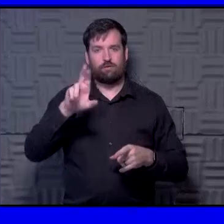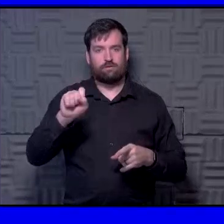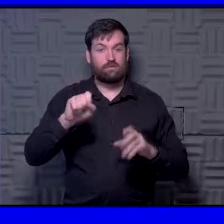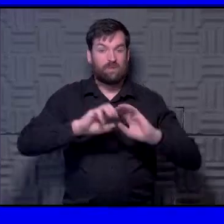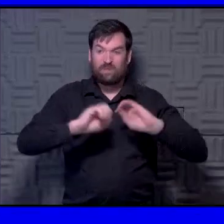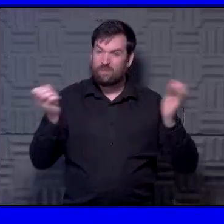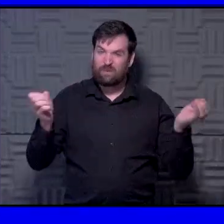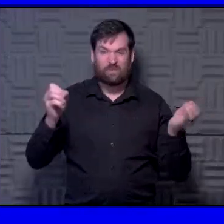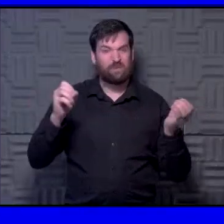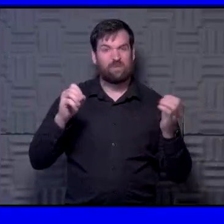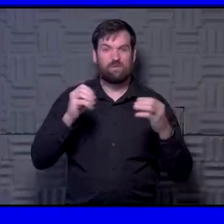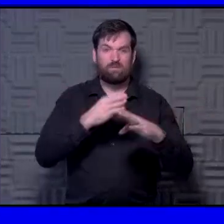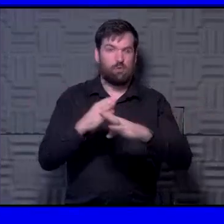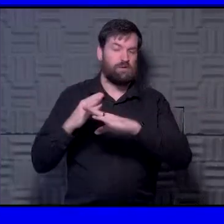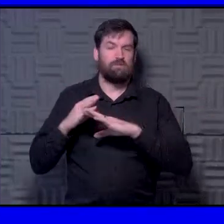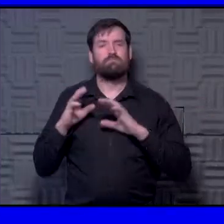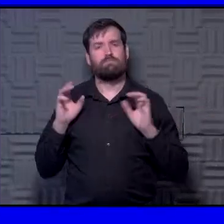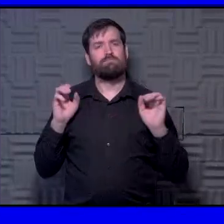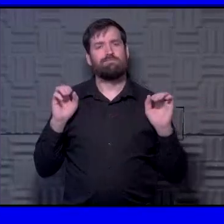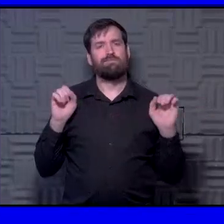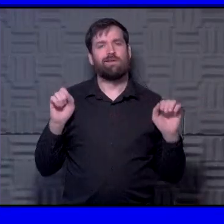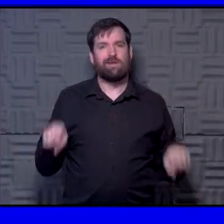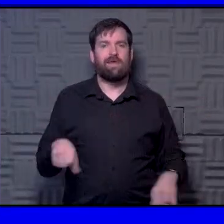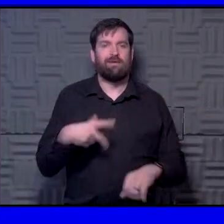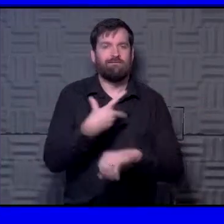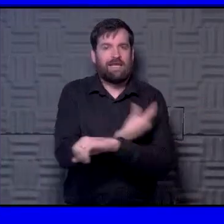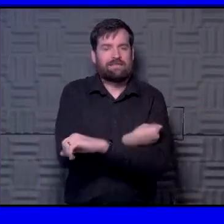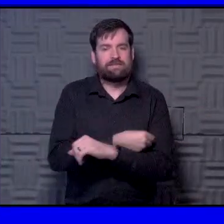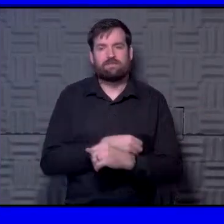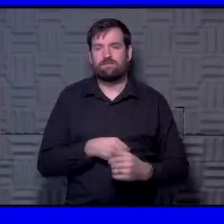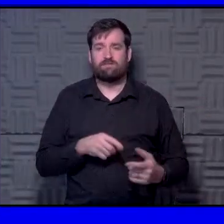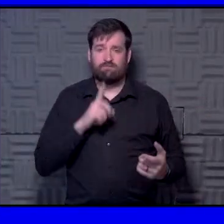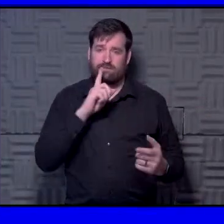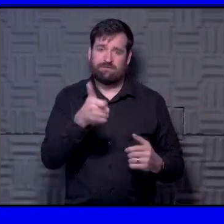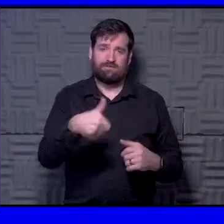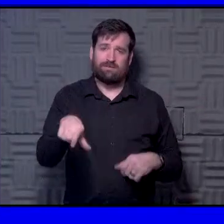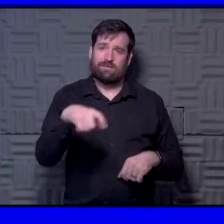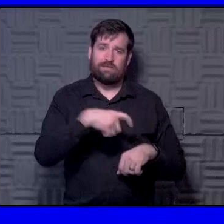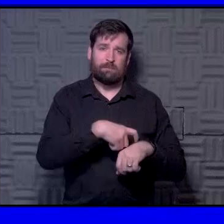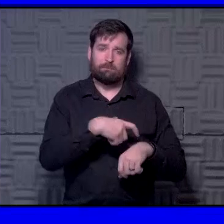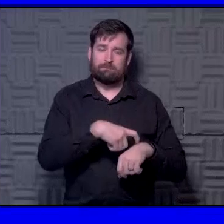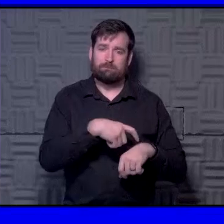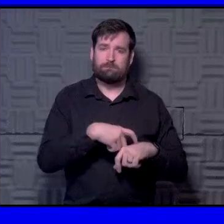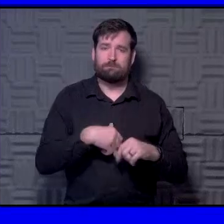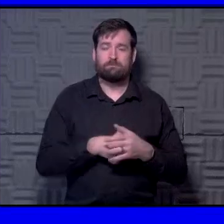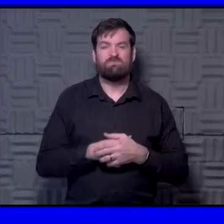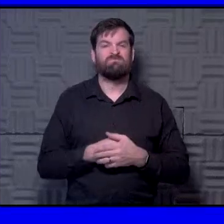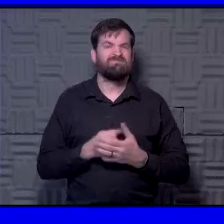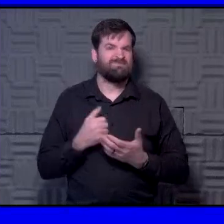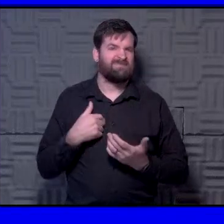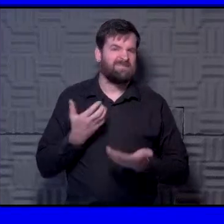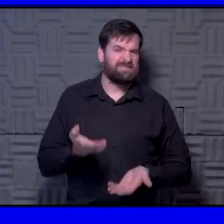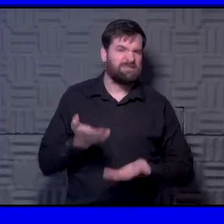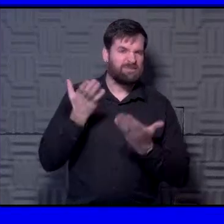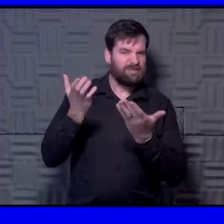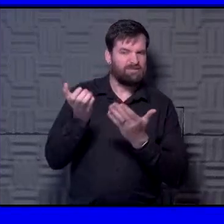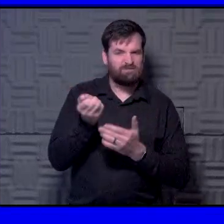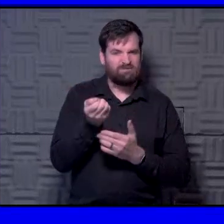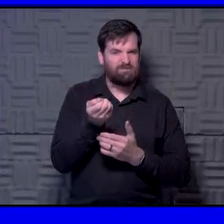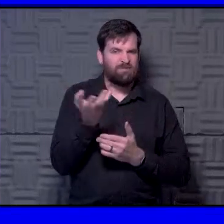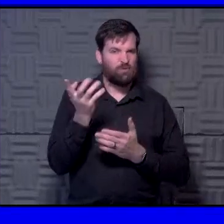who don't have any immunity. But you can get the vaccine really at any point. I would wait a couple